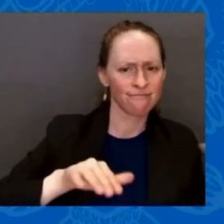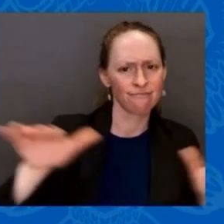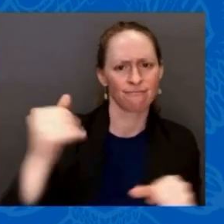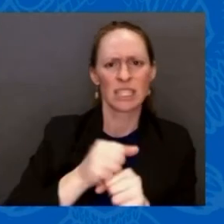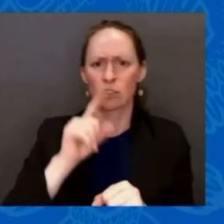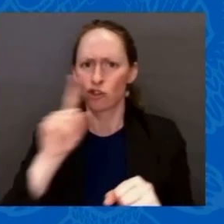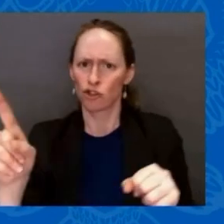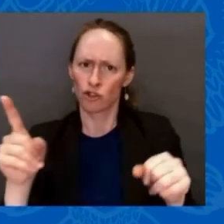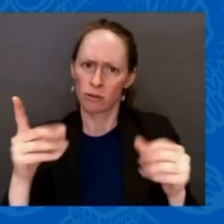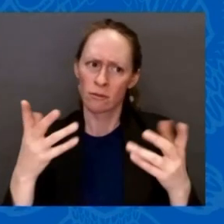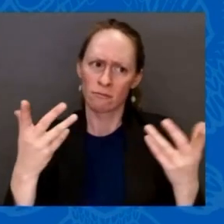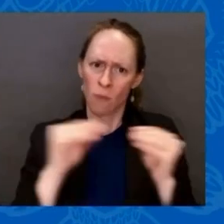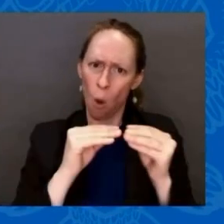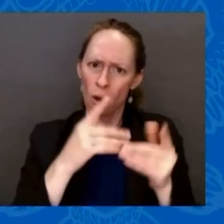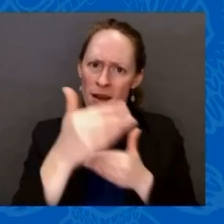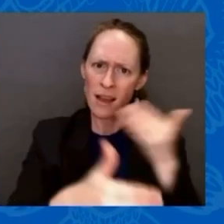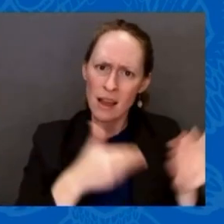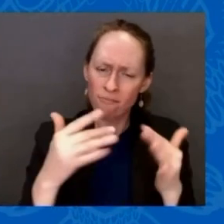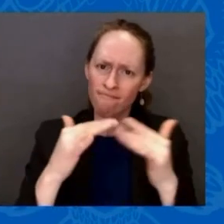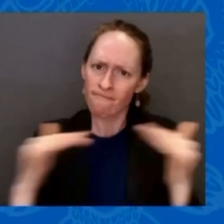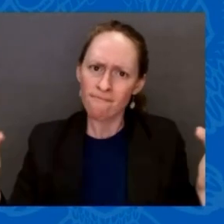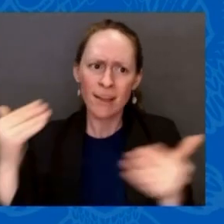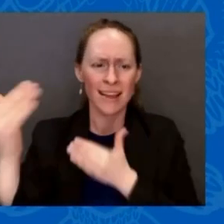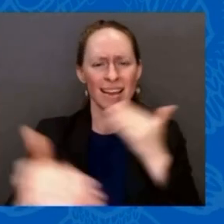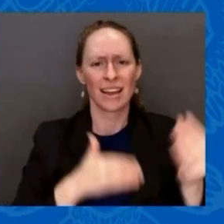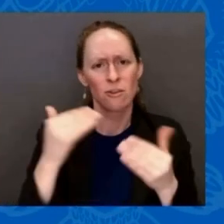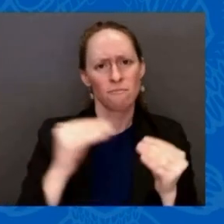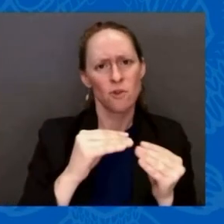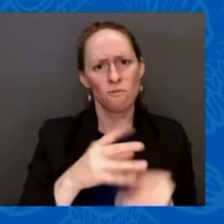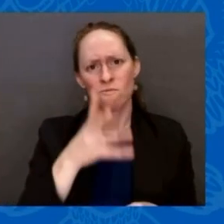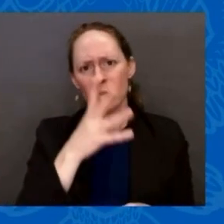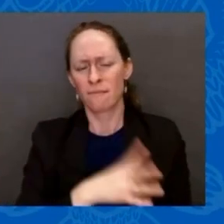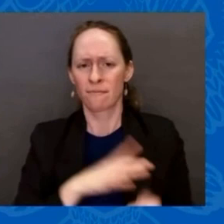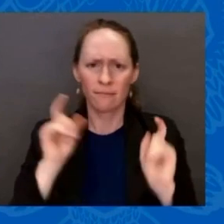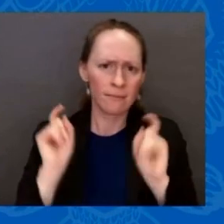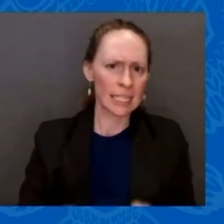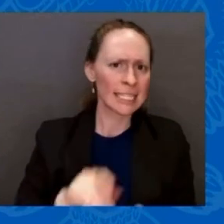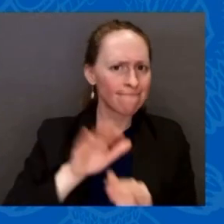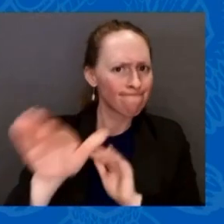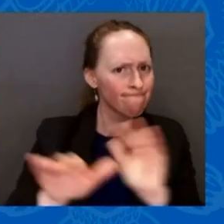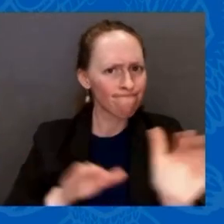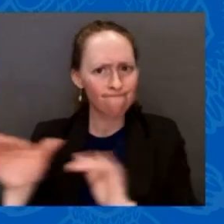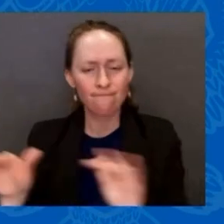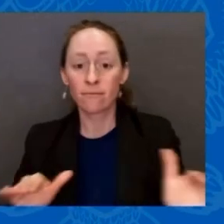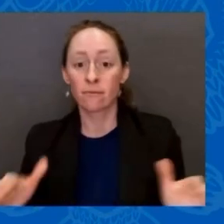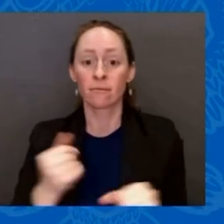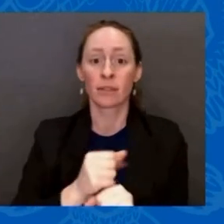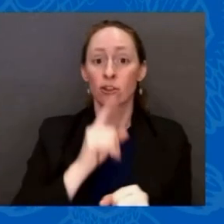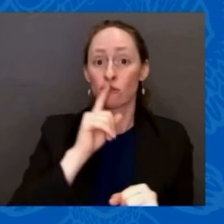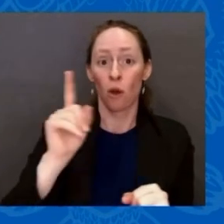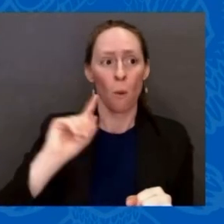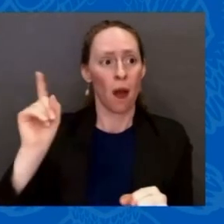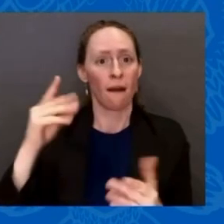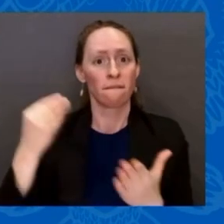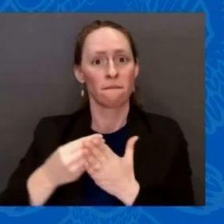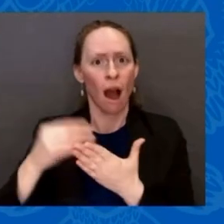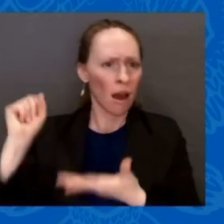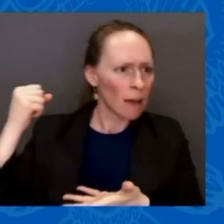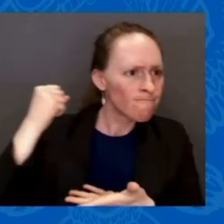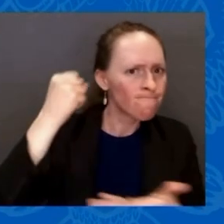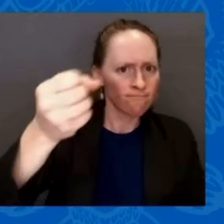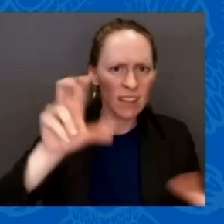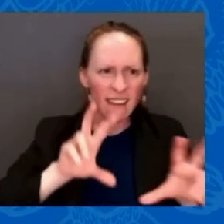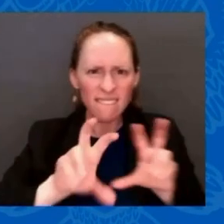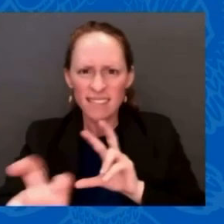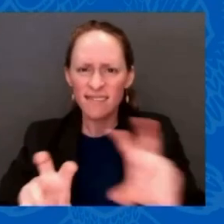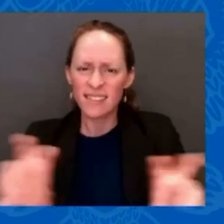billions of dollars in growth capital to small businesses in every state. We've seen a record 10.5 million